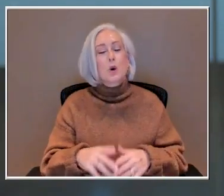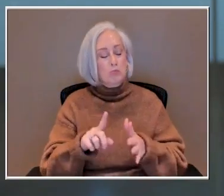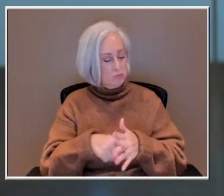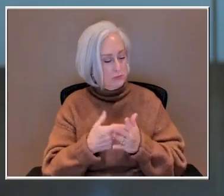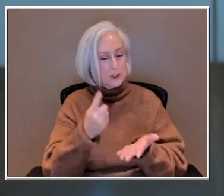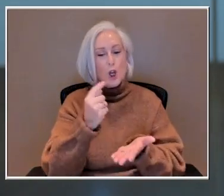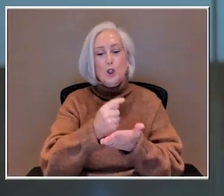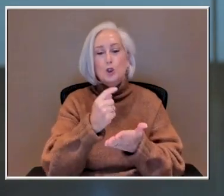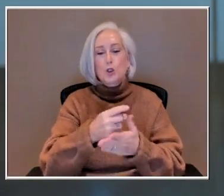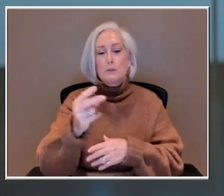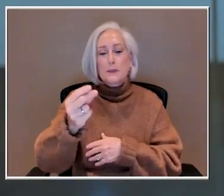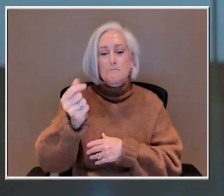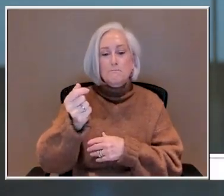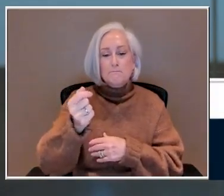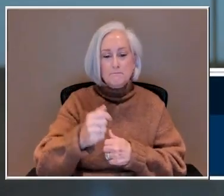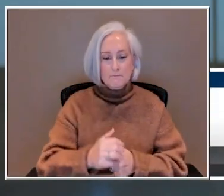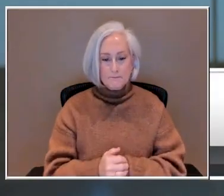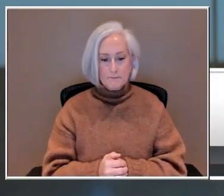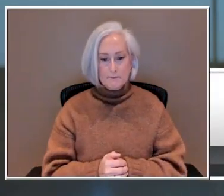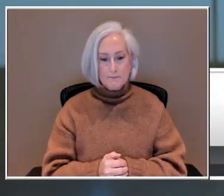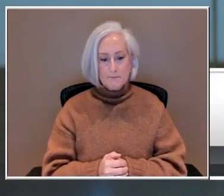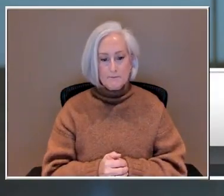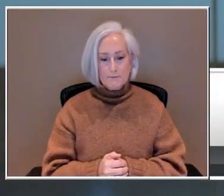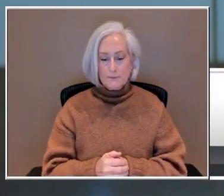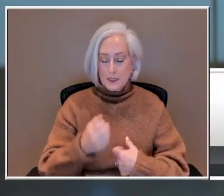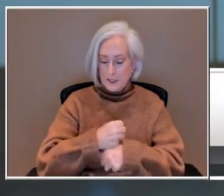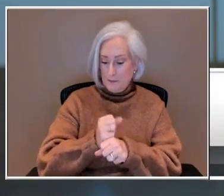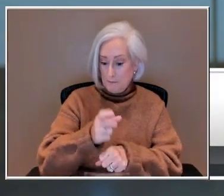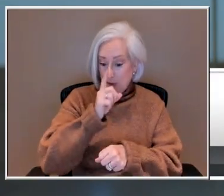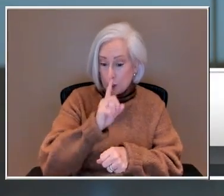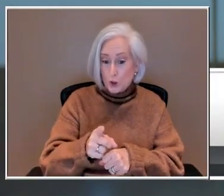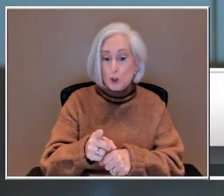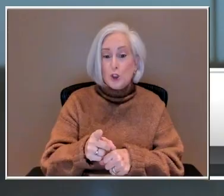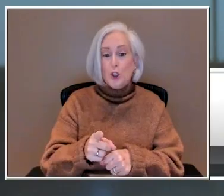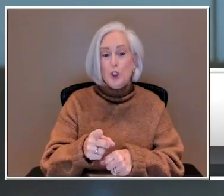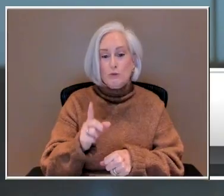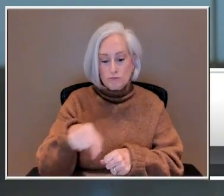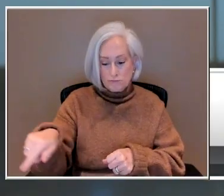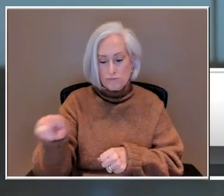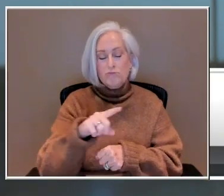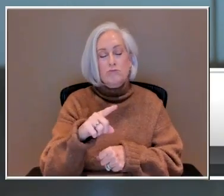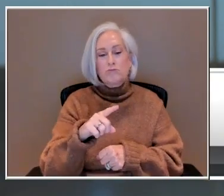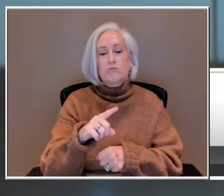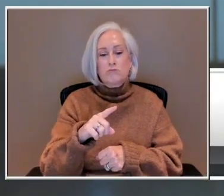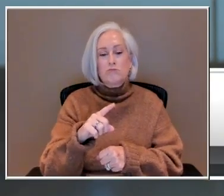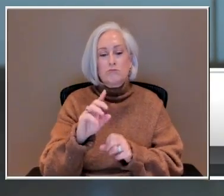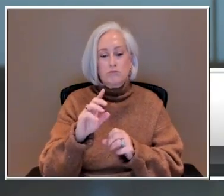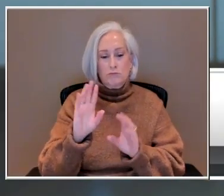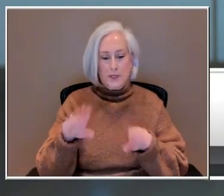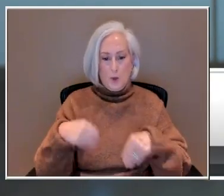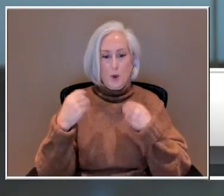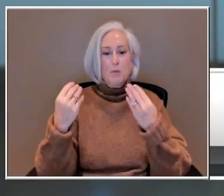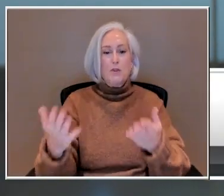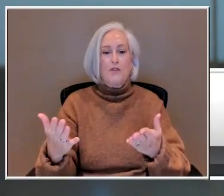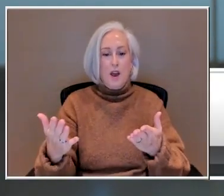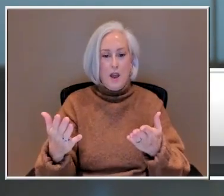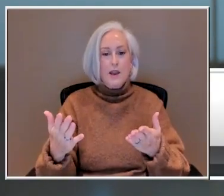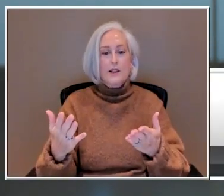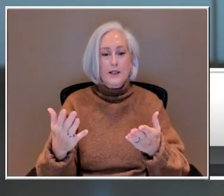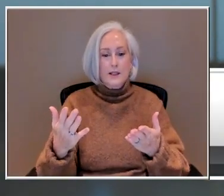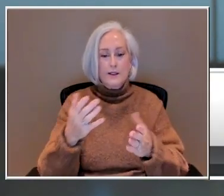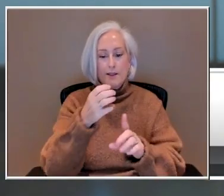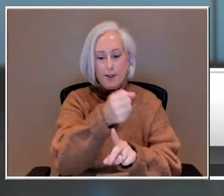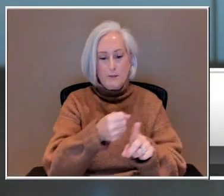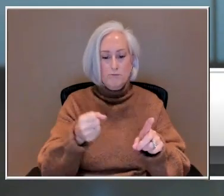took reassured them as best we could with all the treatments that we were giving him, and plugged them into their appropriate support systems that are